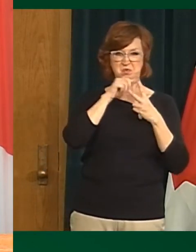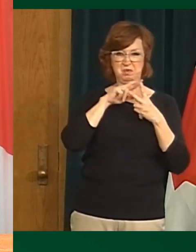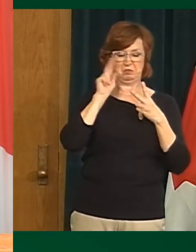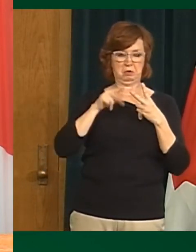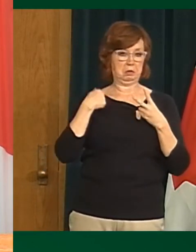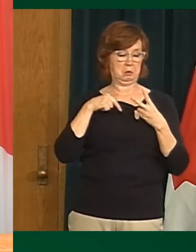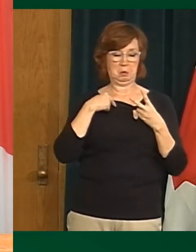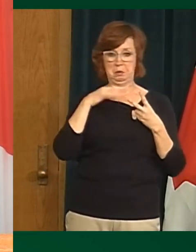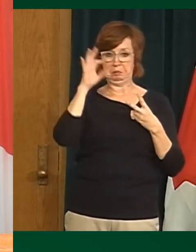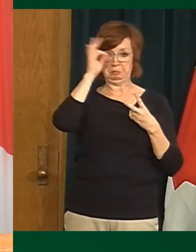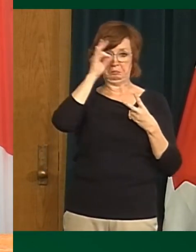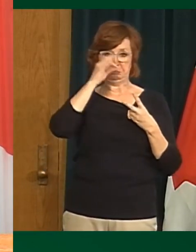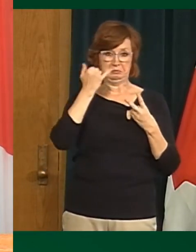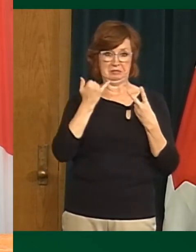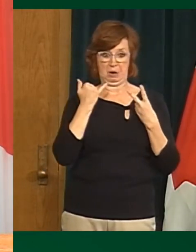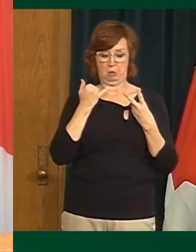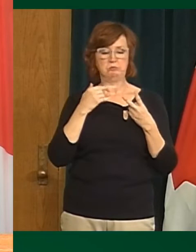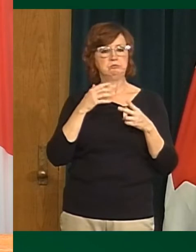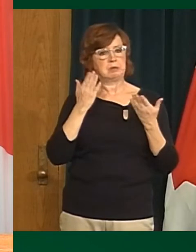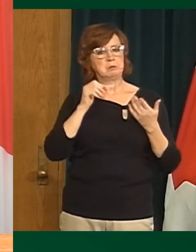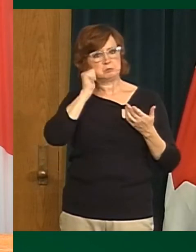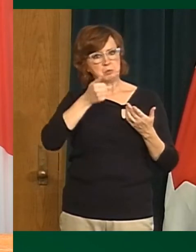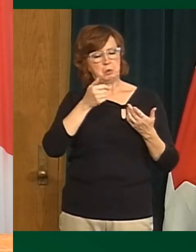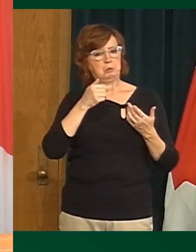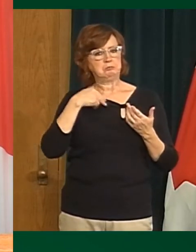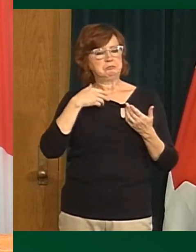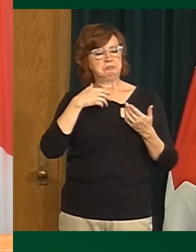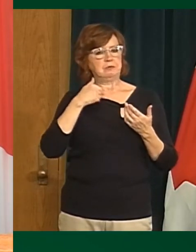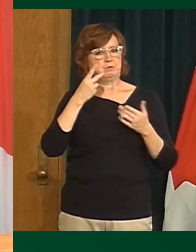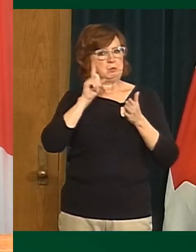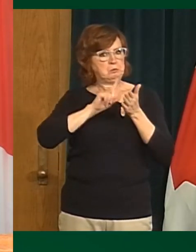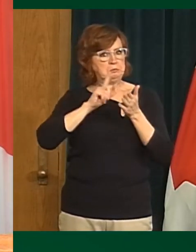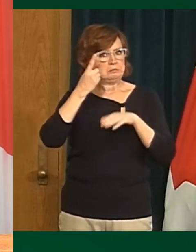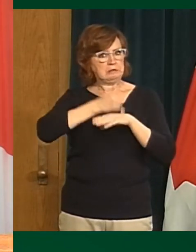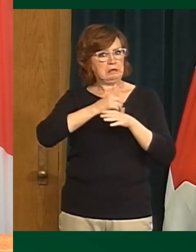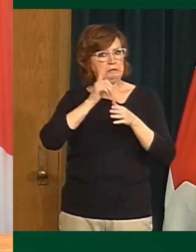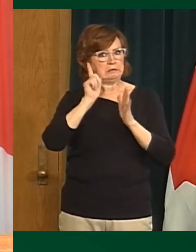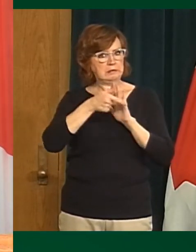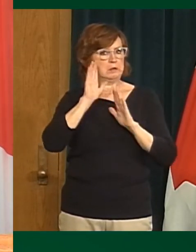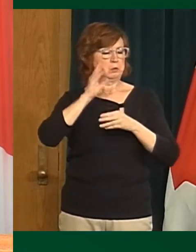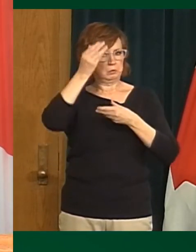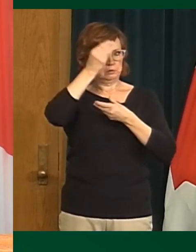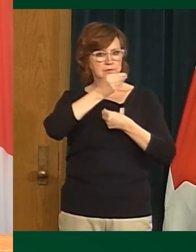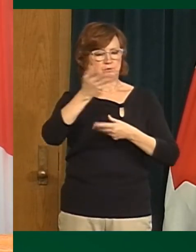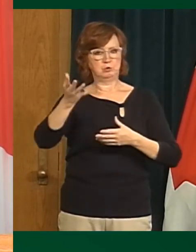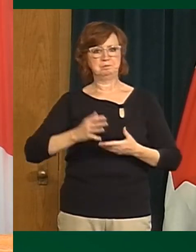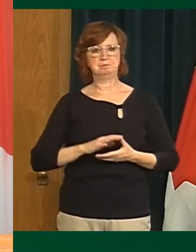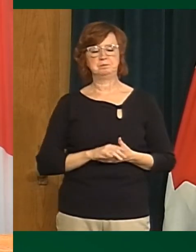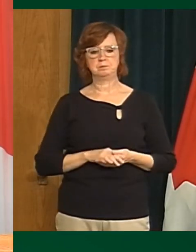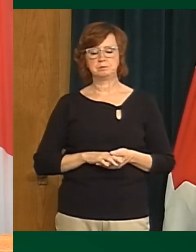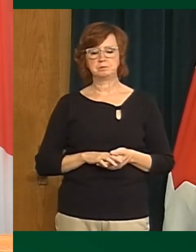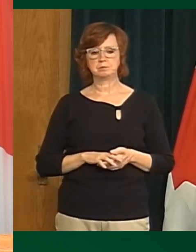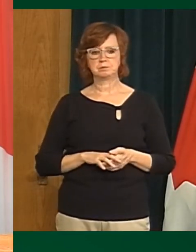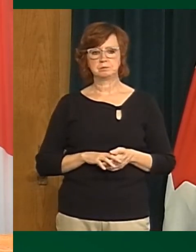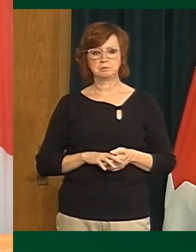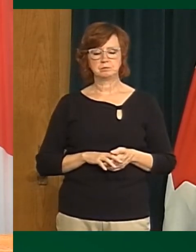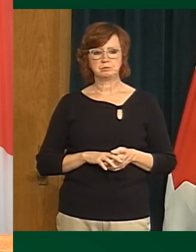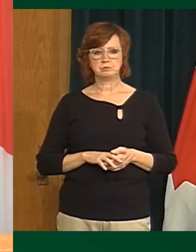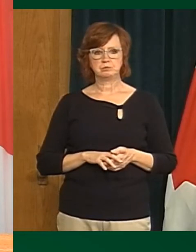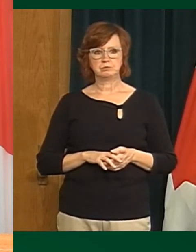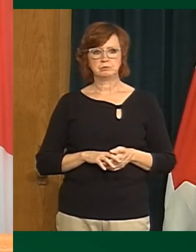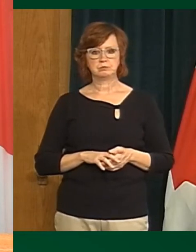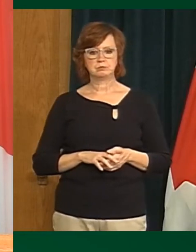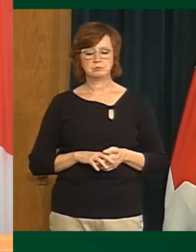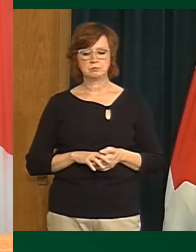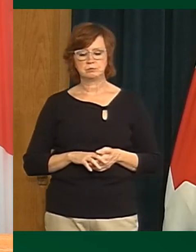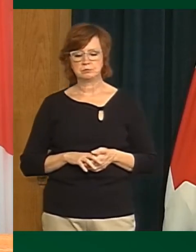or 2 exposure events don't necessarily mean that a sector is maybe more risky than another sector. But over time,